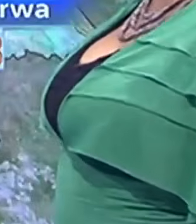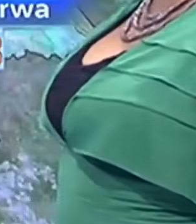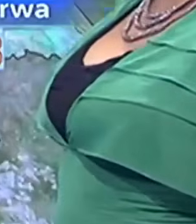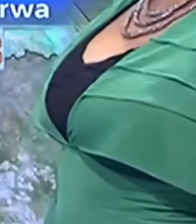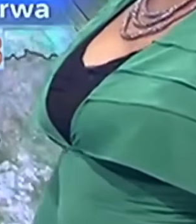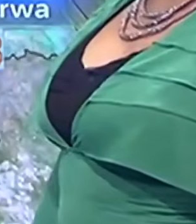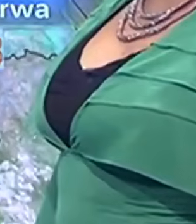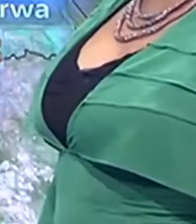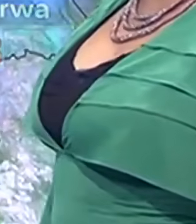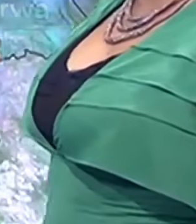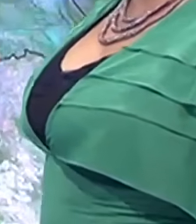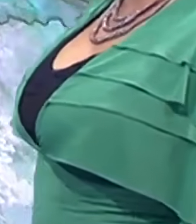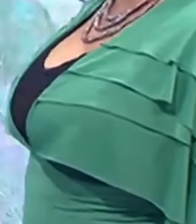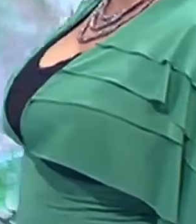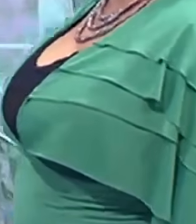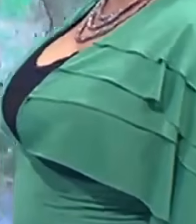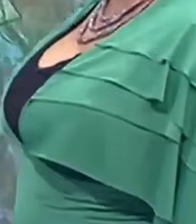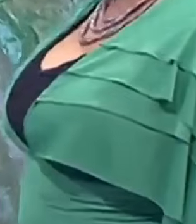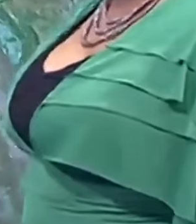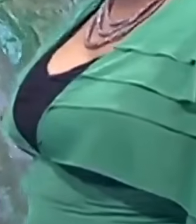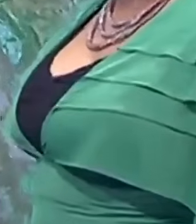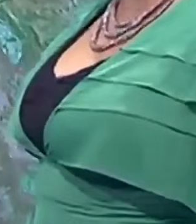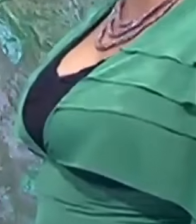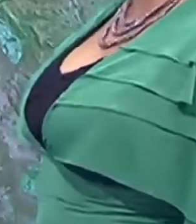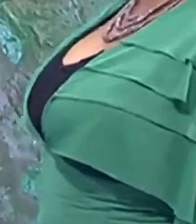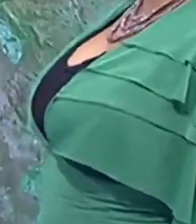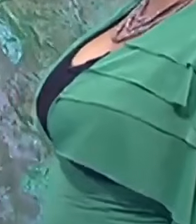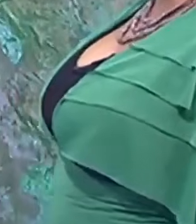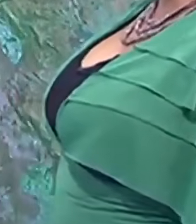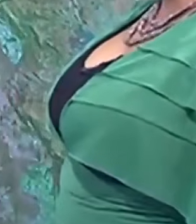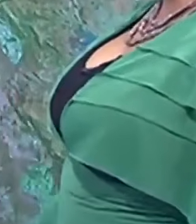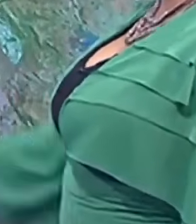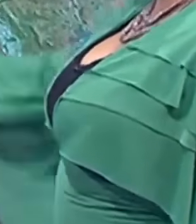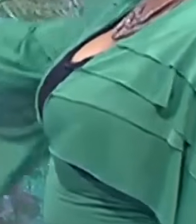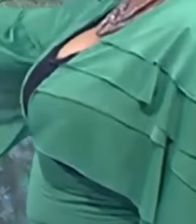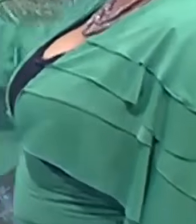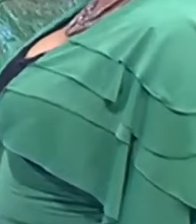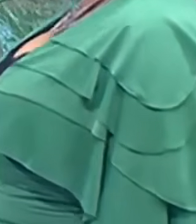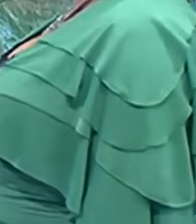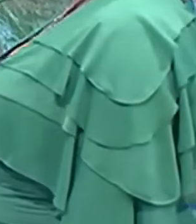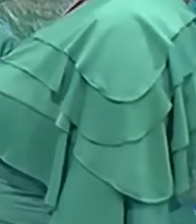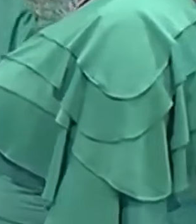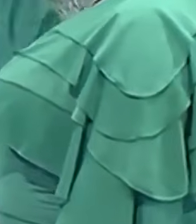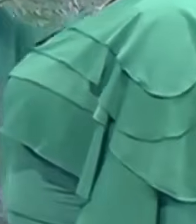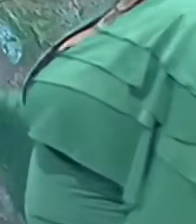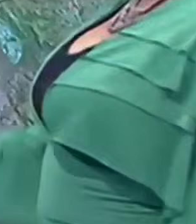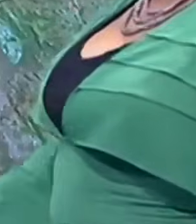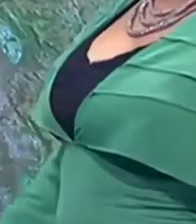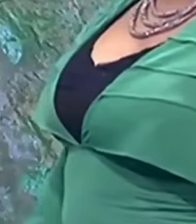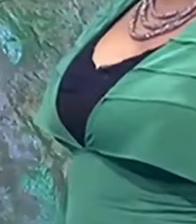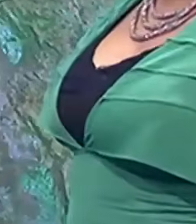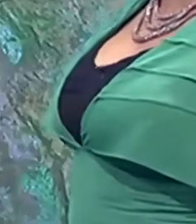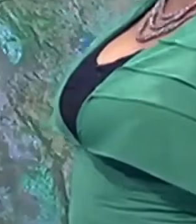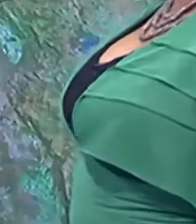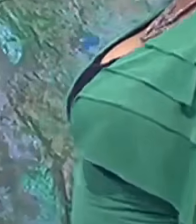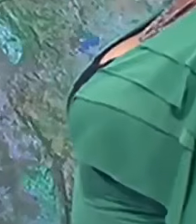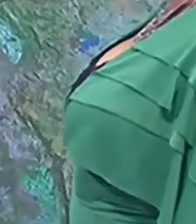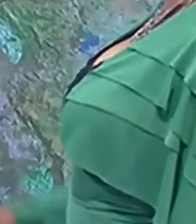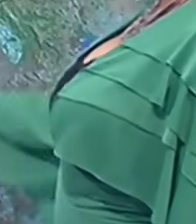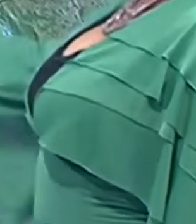24 ge re tšwela pele jwale gona go la Mpumalanga go la go sasa re itemogela dipula jwale mašišing go tla bo go ntšene le pula Skukuza go tla fiša